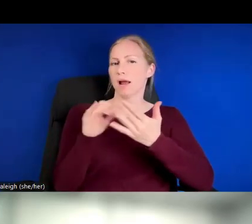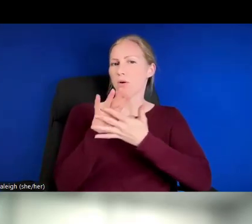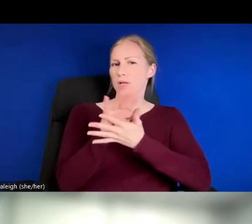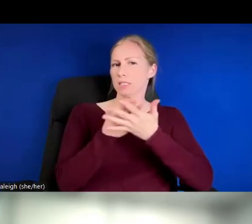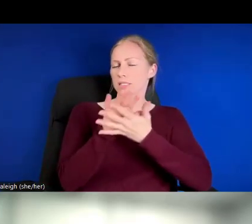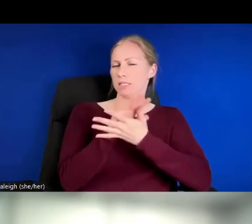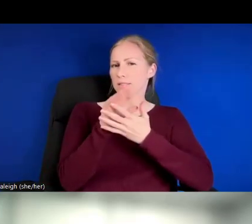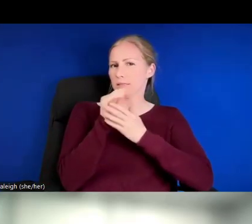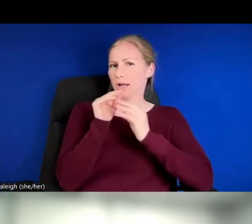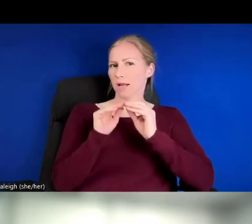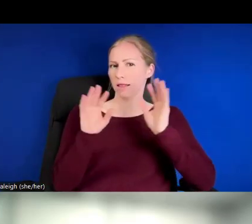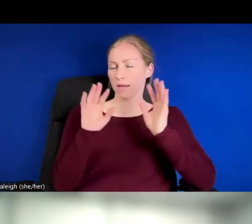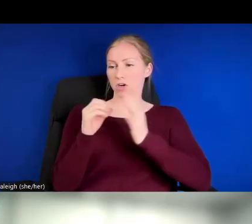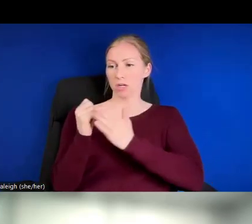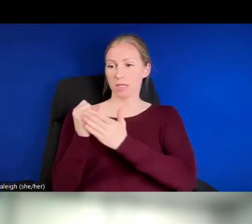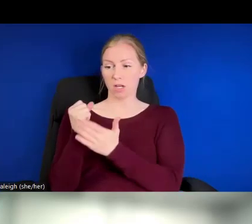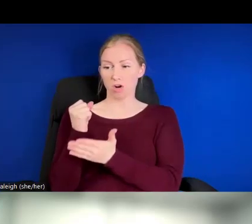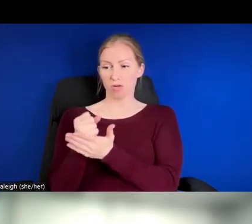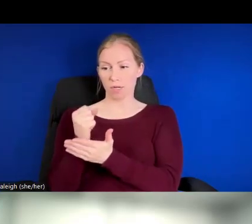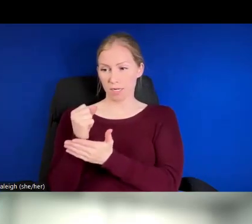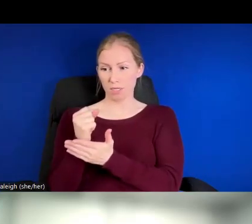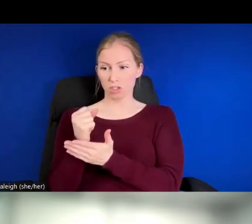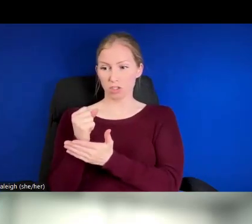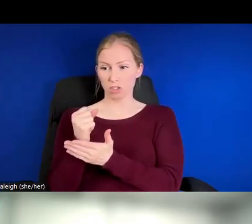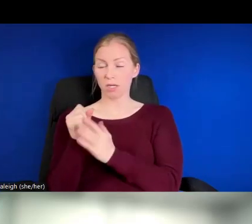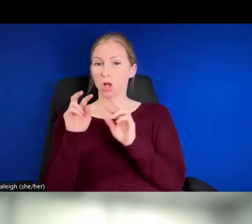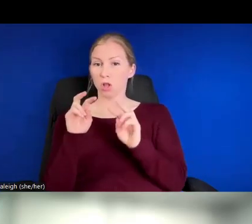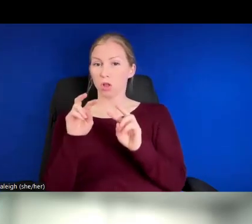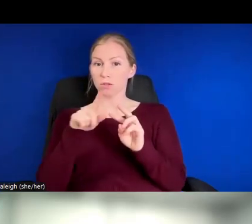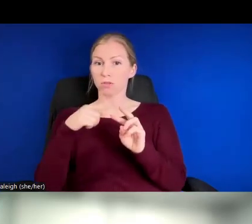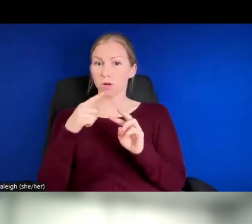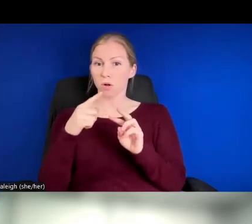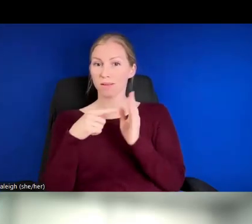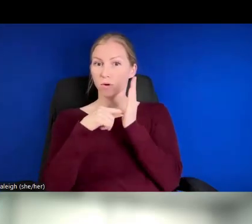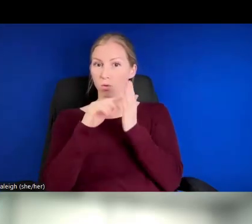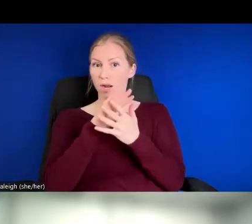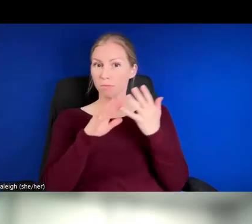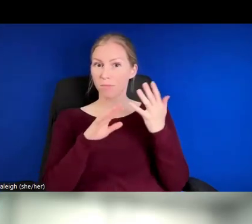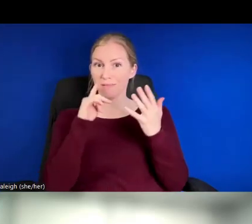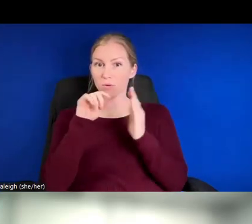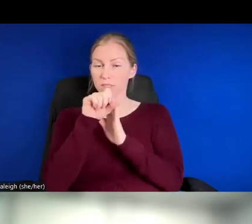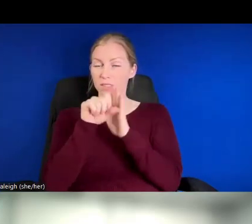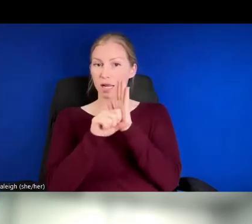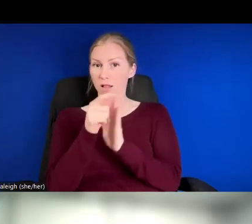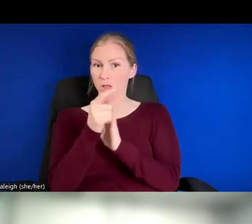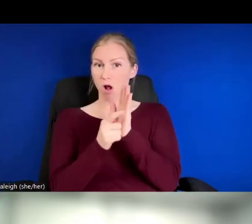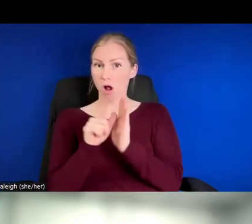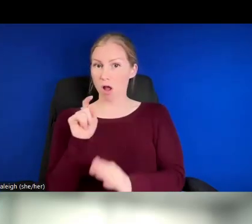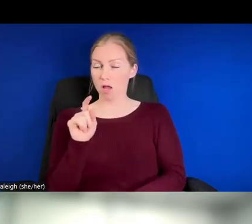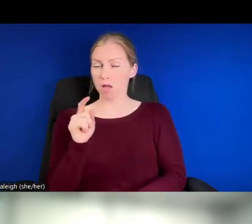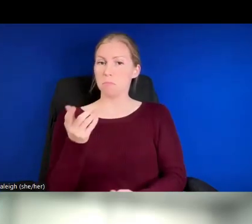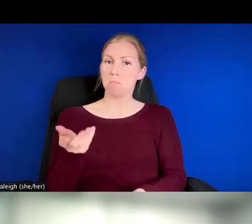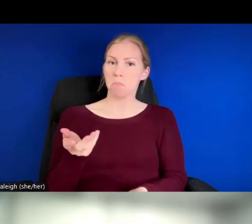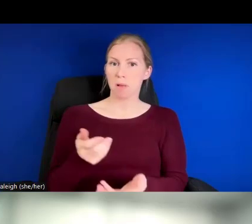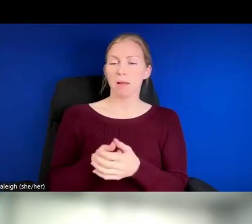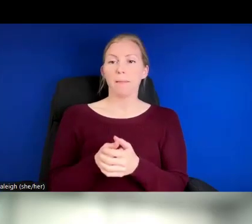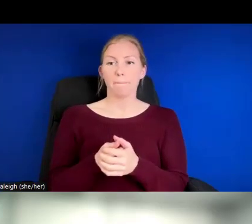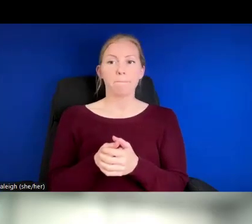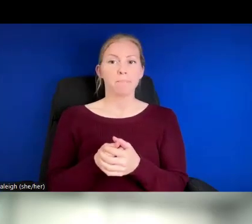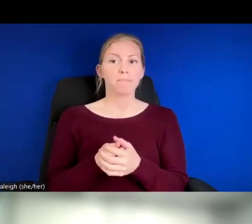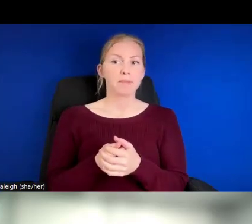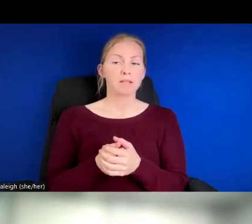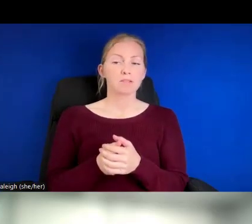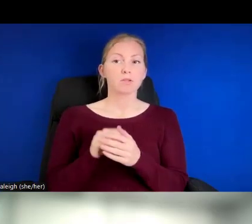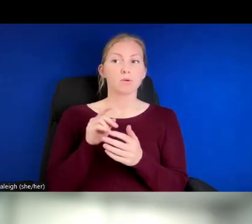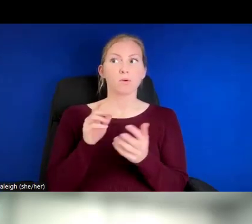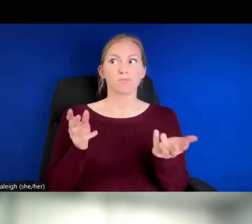whether accreditation looks squarely at the requirements of state law. So is